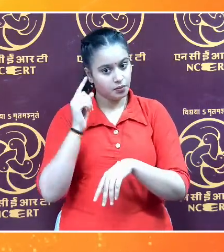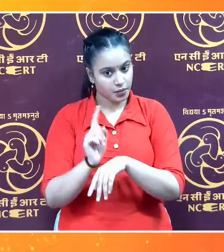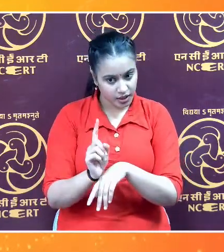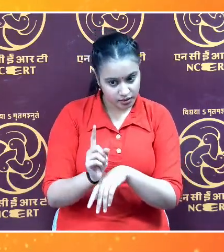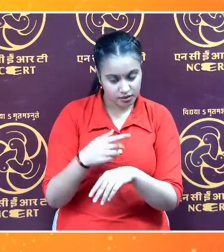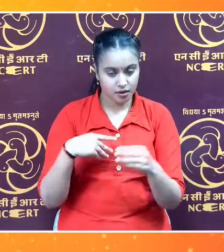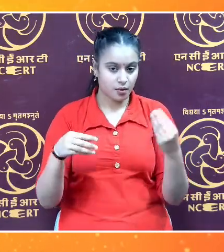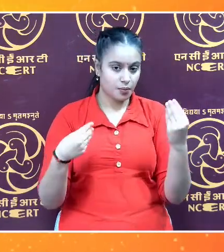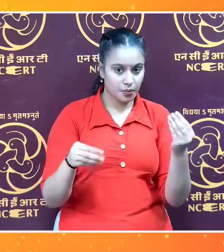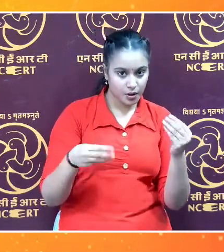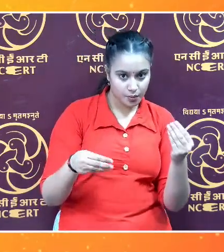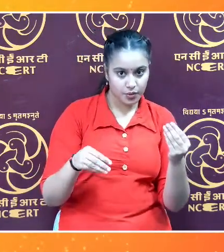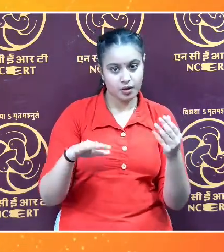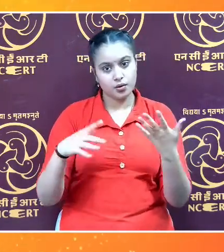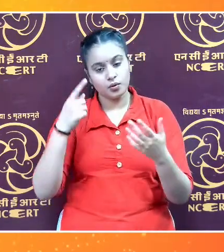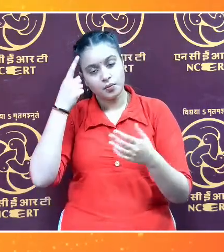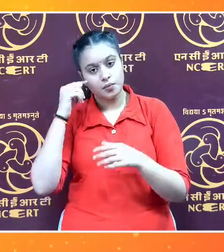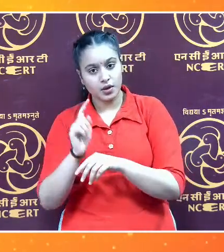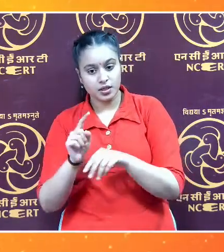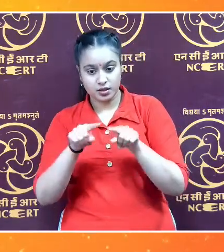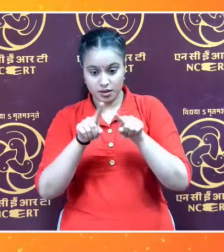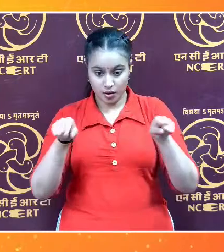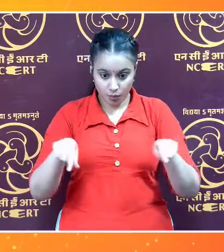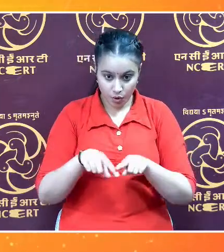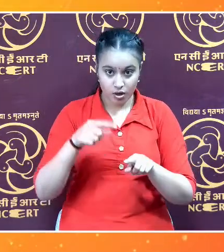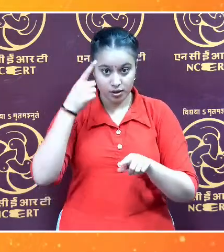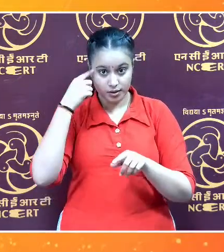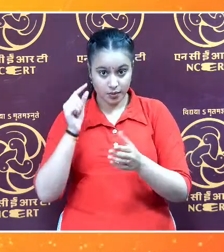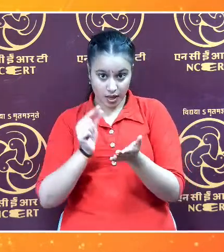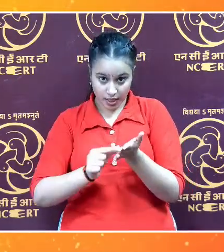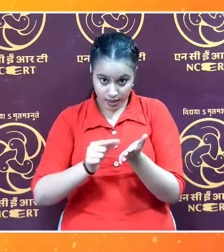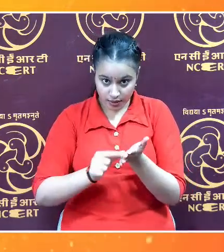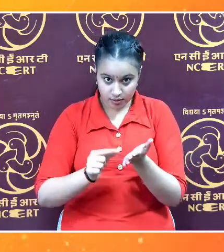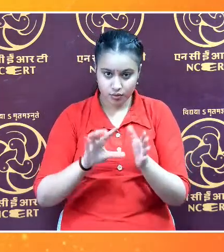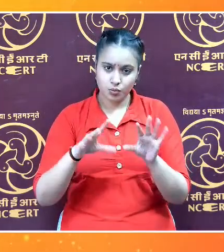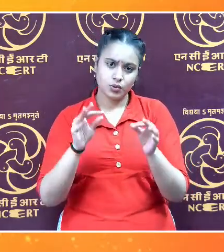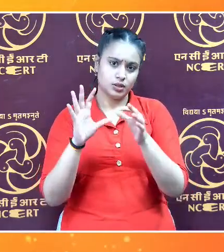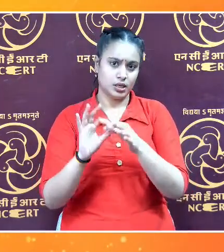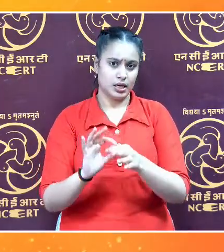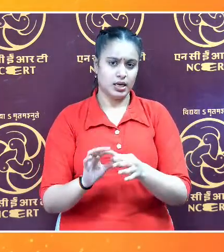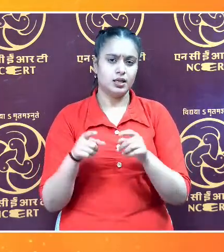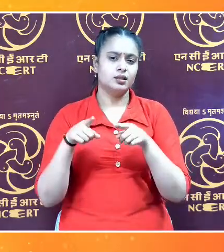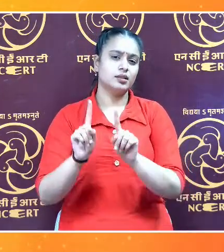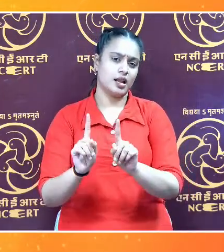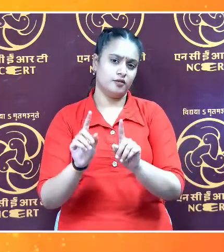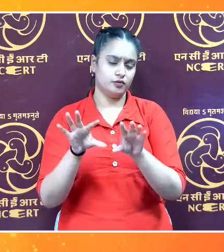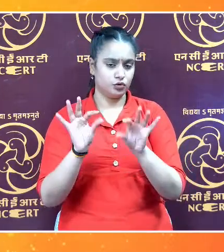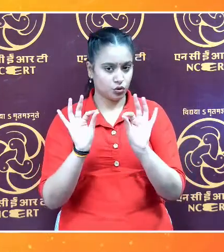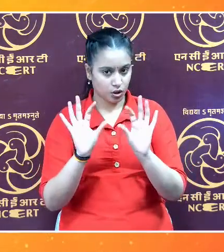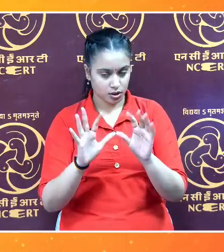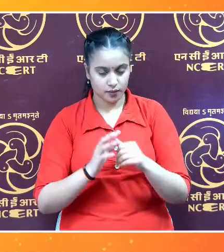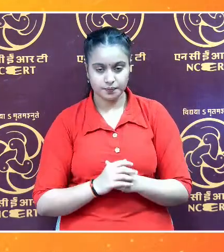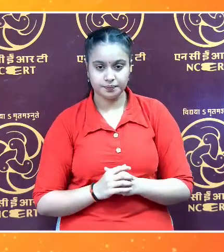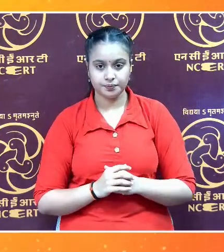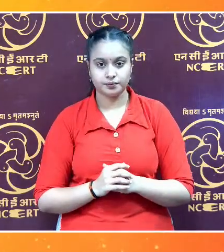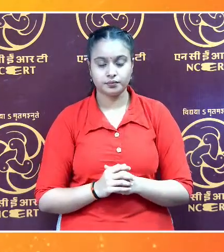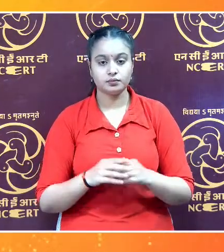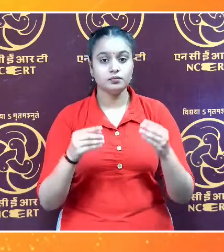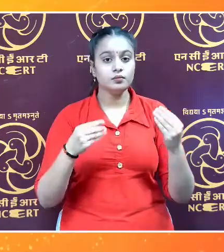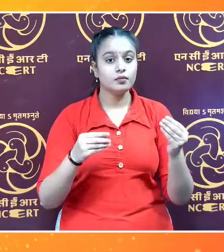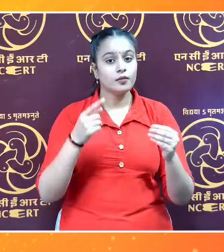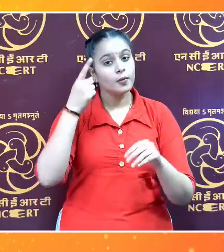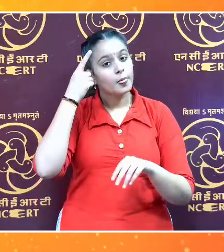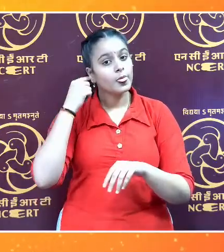paper, pencil and pencil box, Paper pencil ball. and eraser. Yeah, paper. So this way. So paper and what will go together?